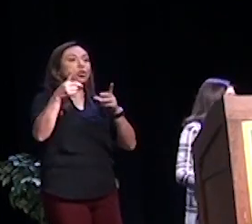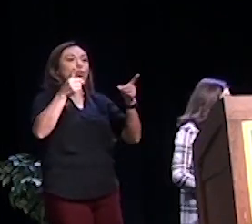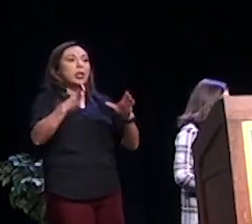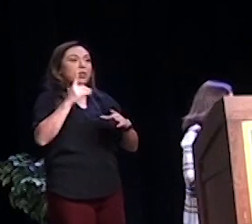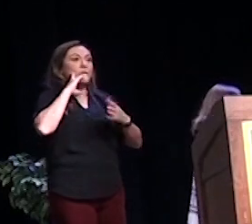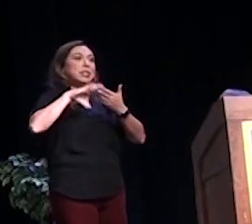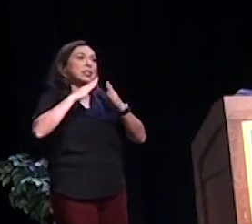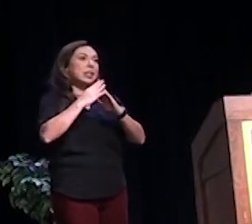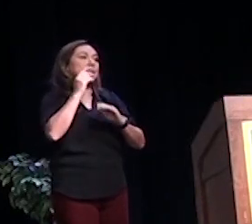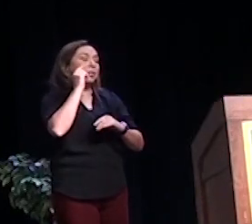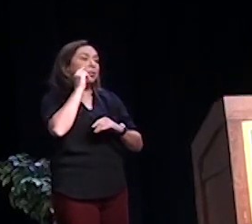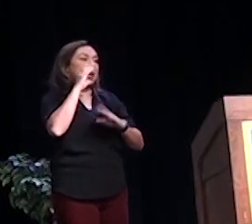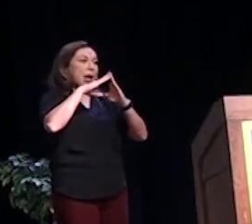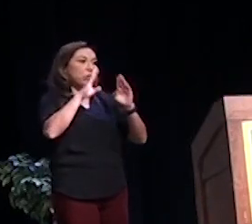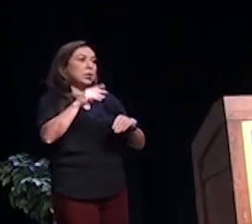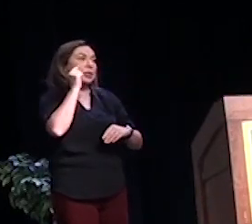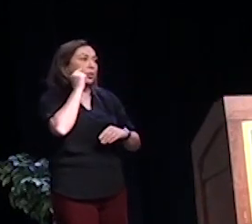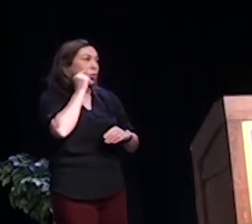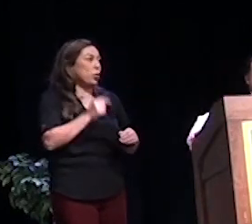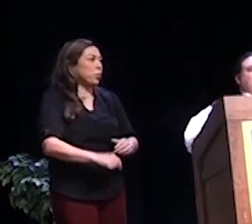Trust.